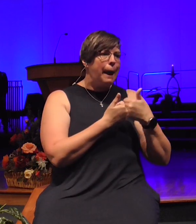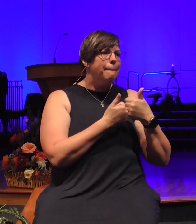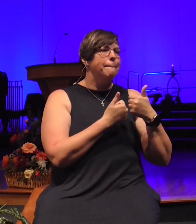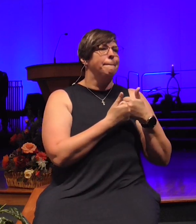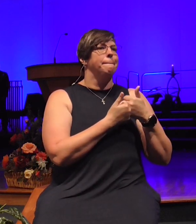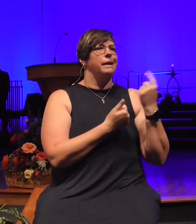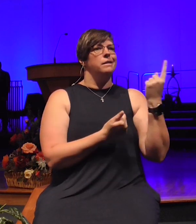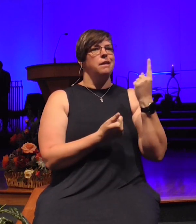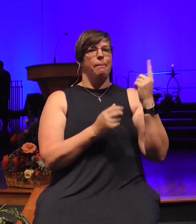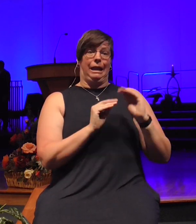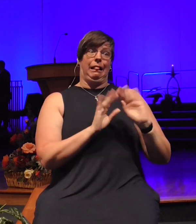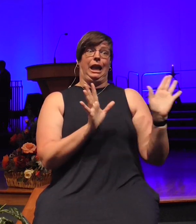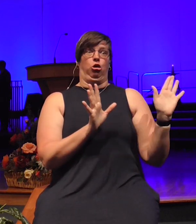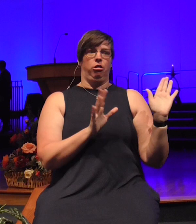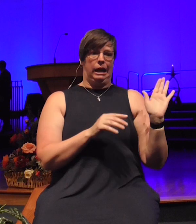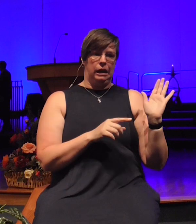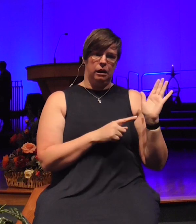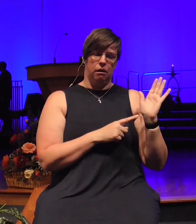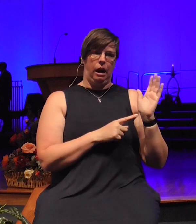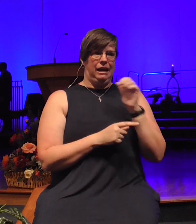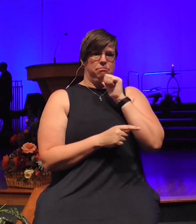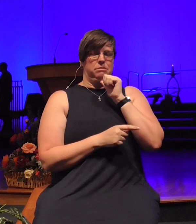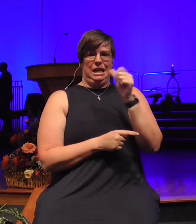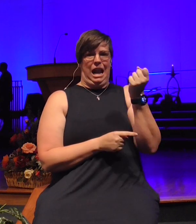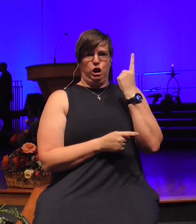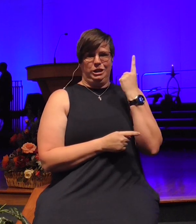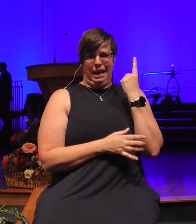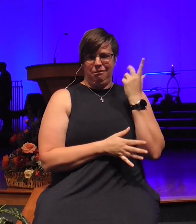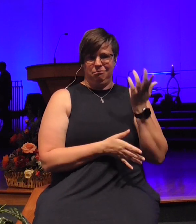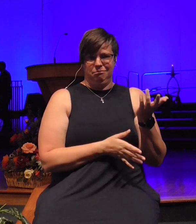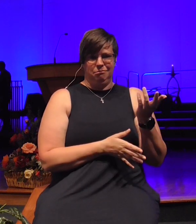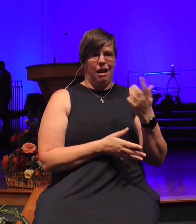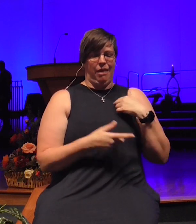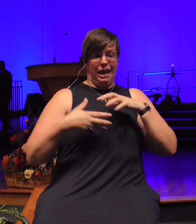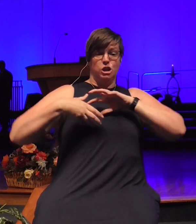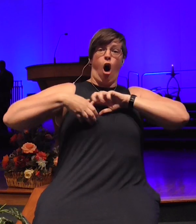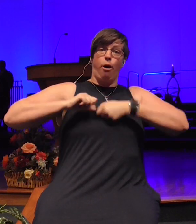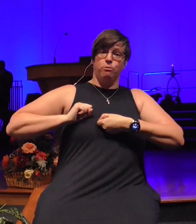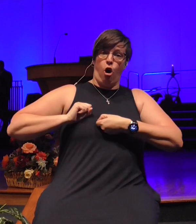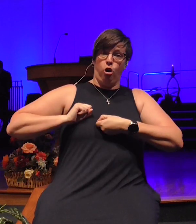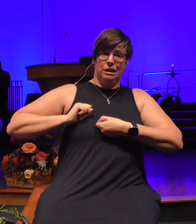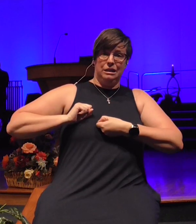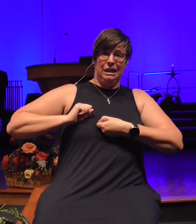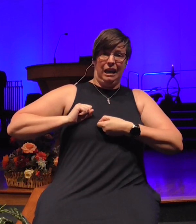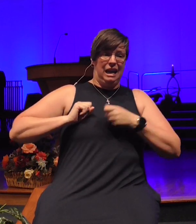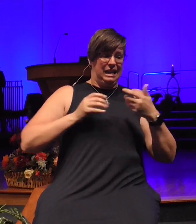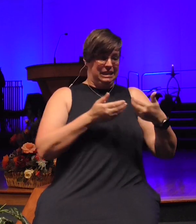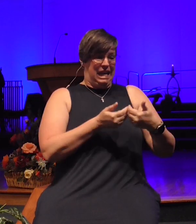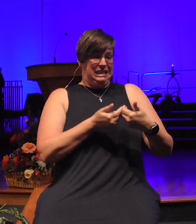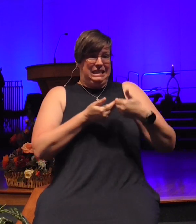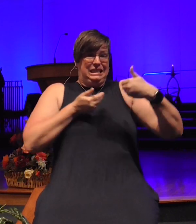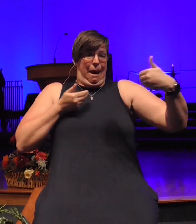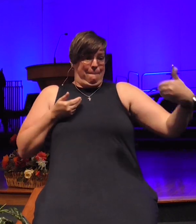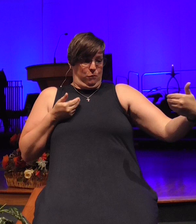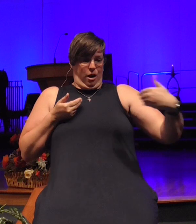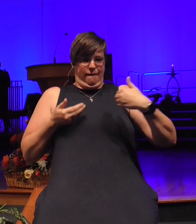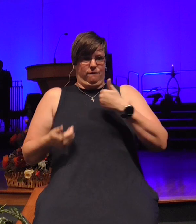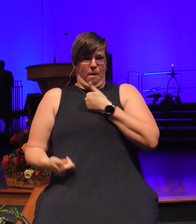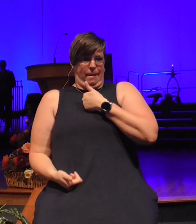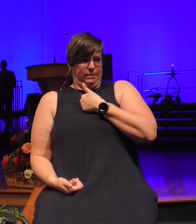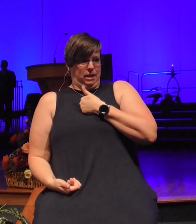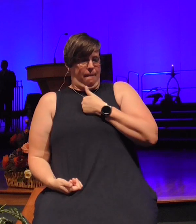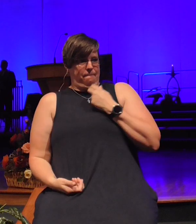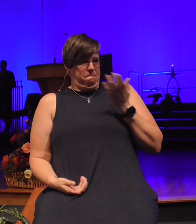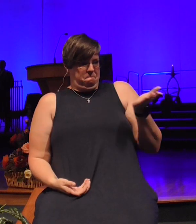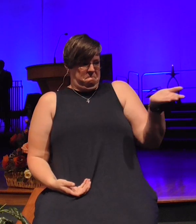you play, and it's something clearly that he so misunderstands that he's heartbroken. It's something that is separate from him and that he sees